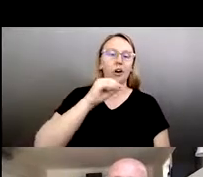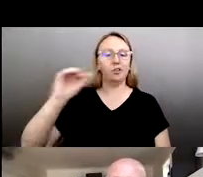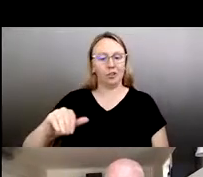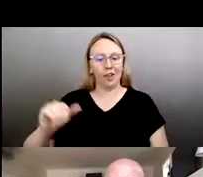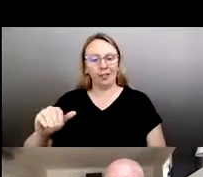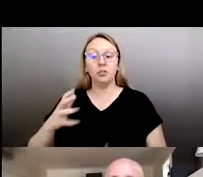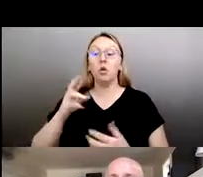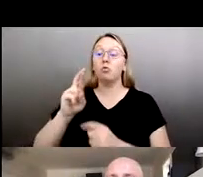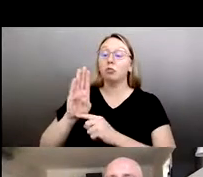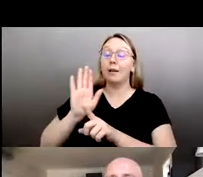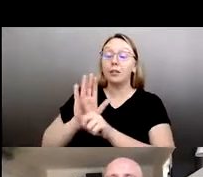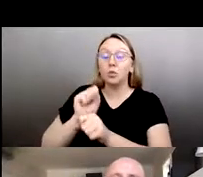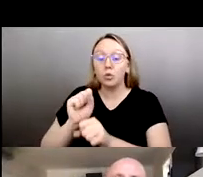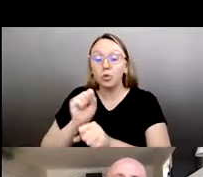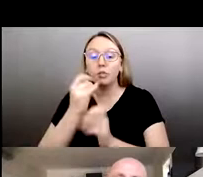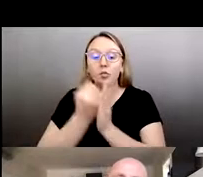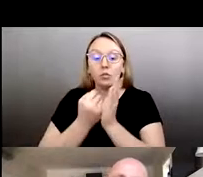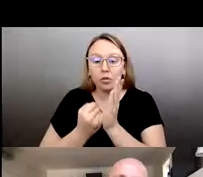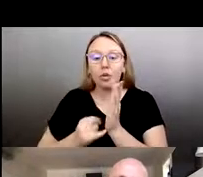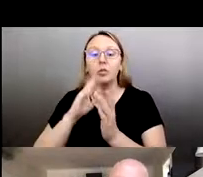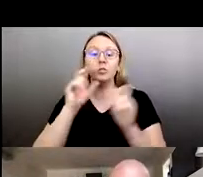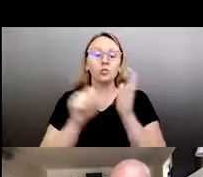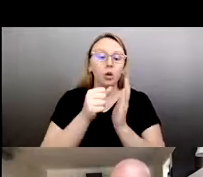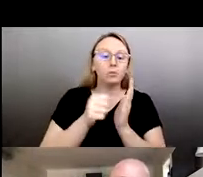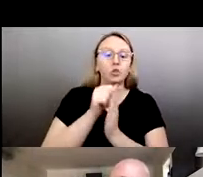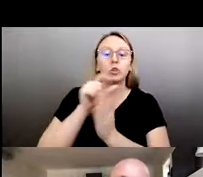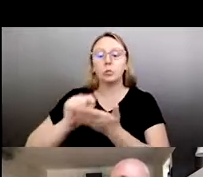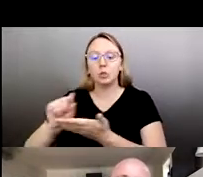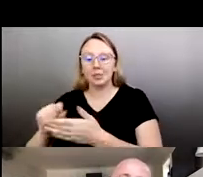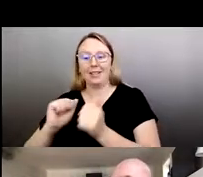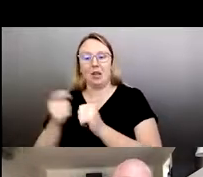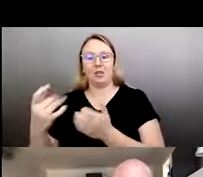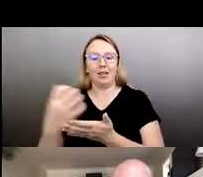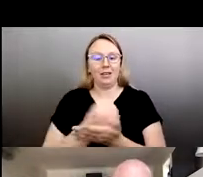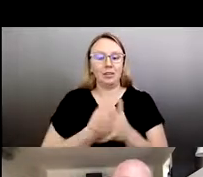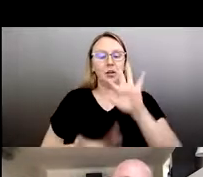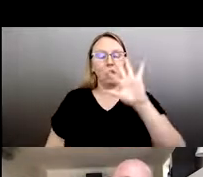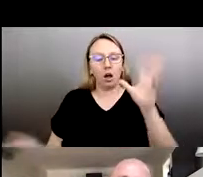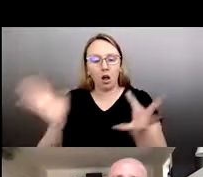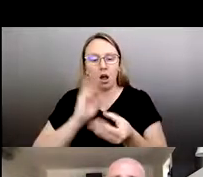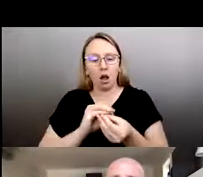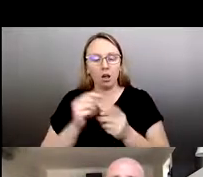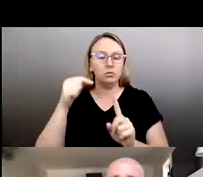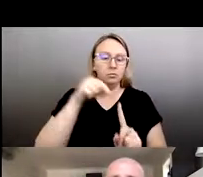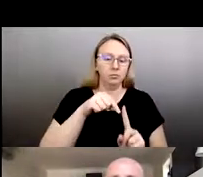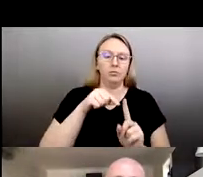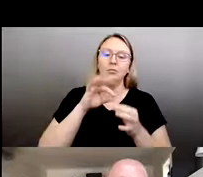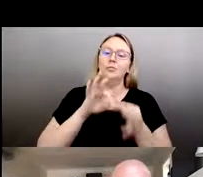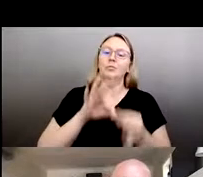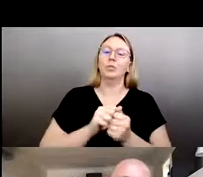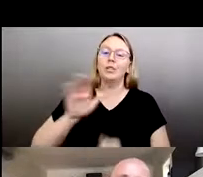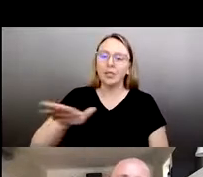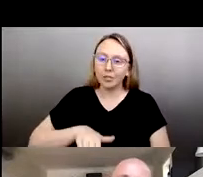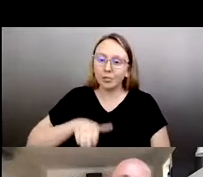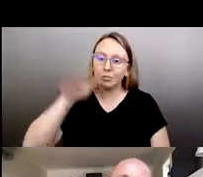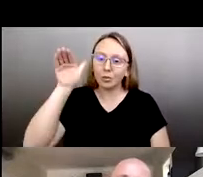of the paintings that he made, the sculptures and the prints, but also the way that he collected objects, a lot of it kind of harkens back to his childhood and